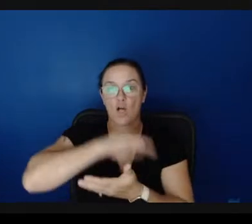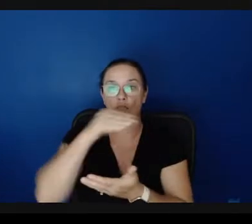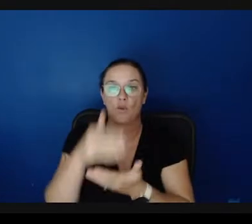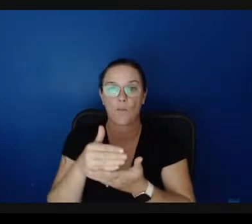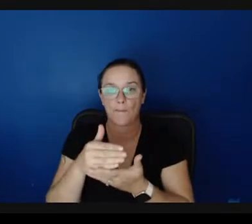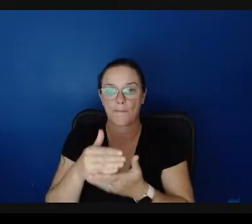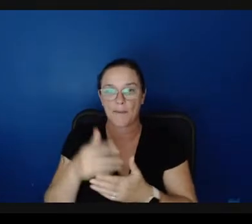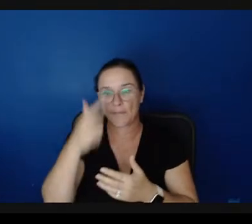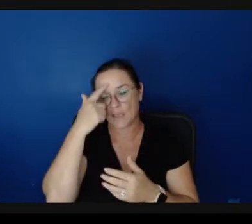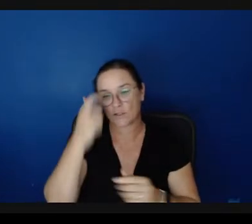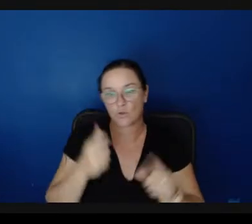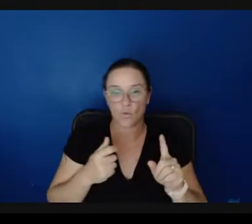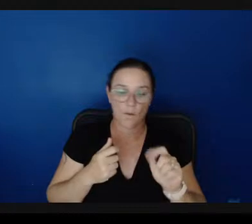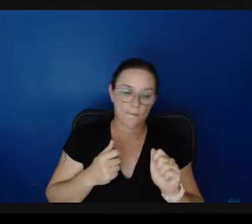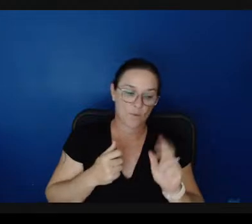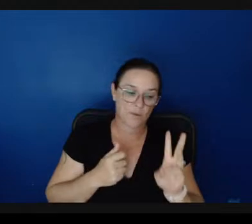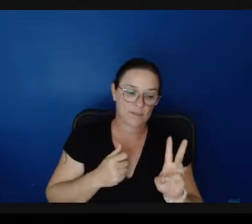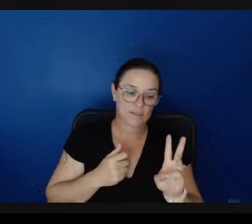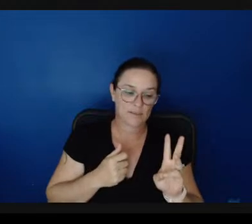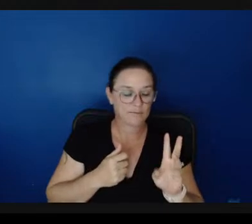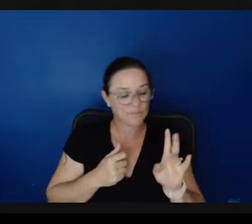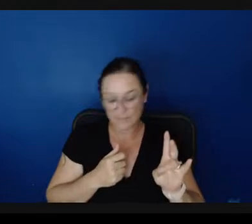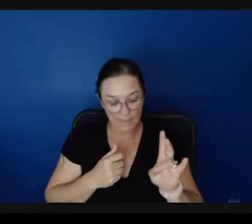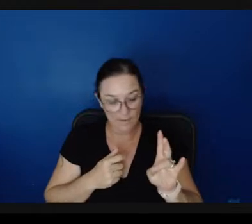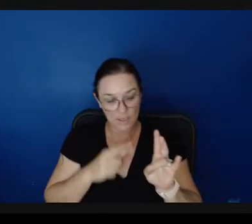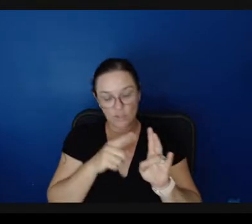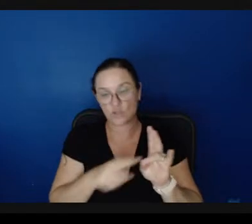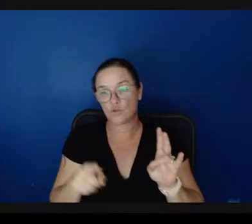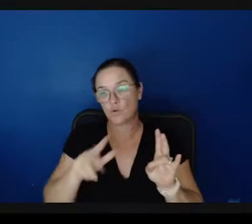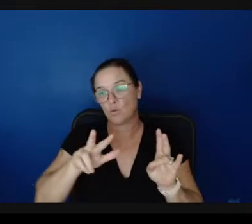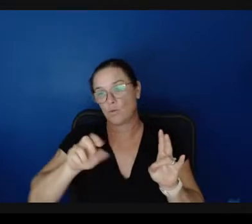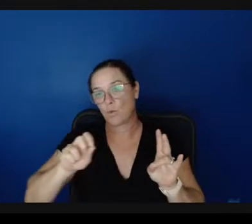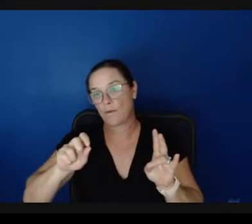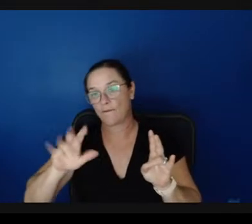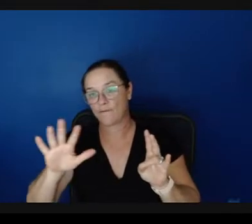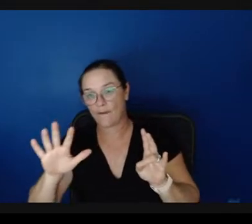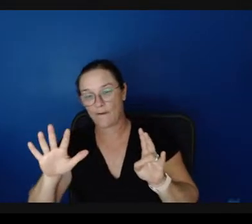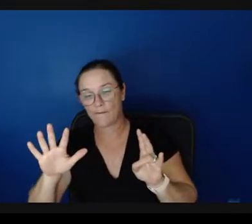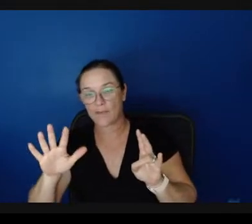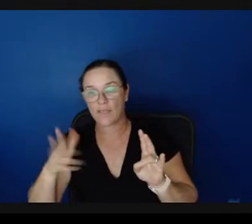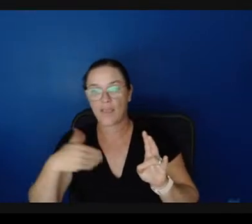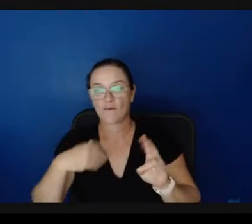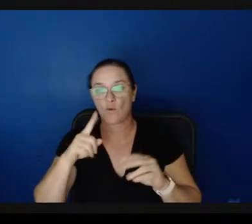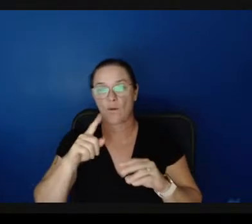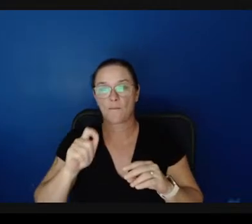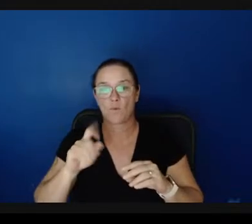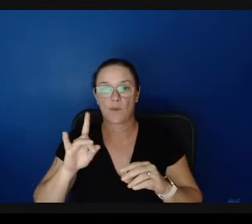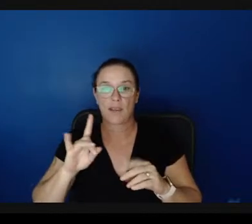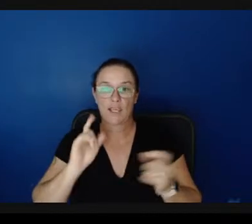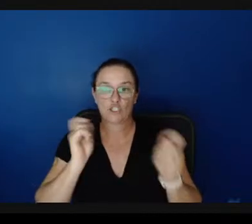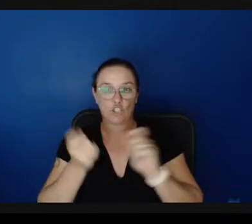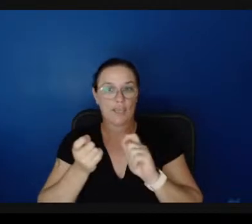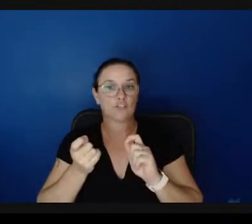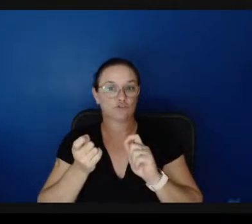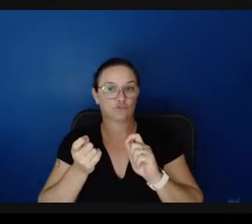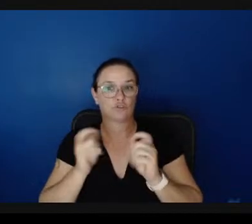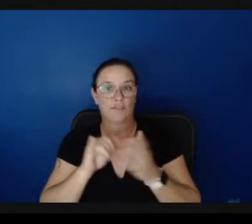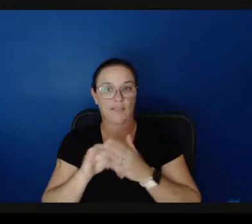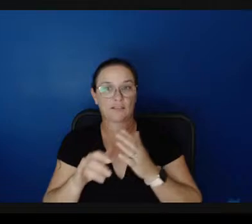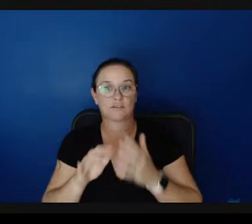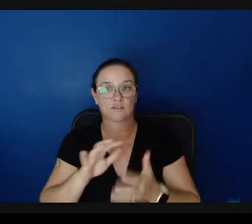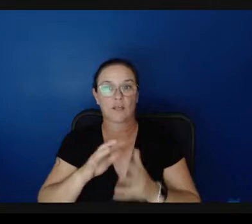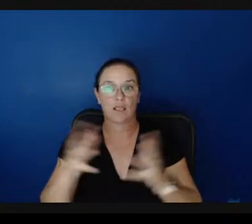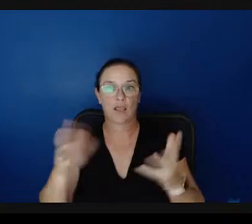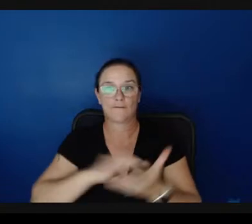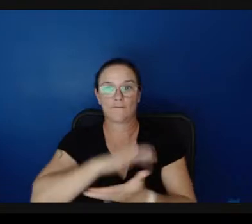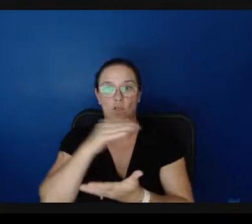it from 1.7 to 3.5. There's a 1.8, right? That's a pretty big volume of magma there.